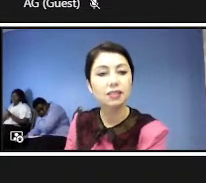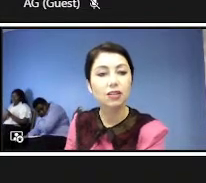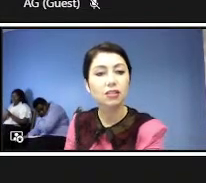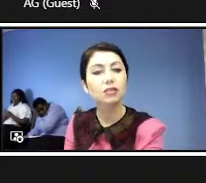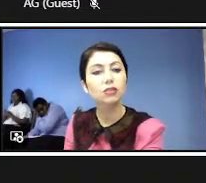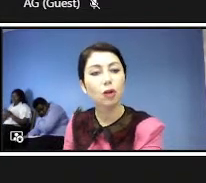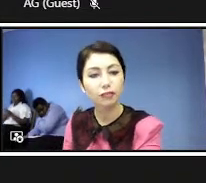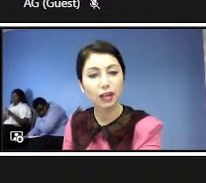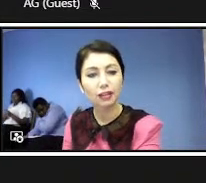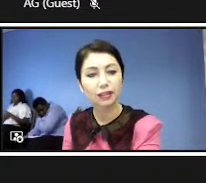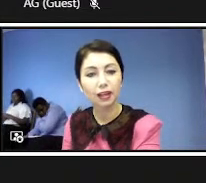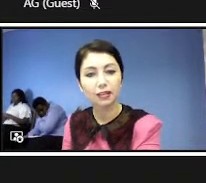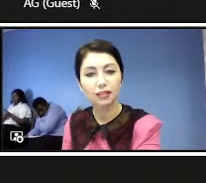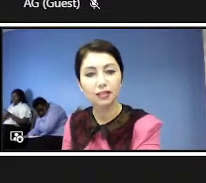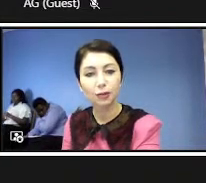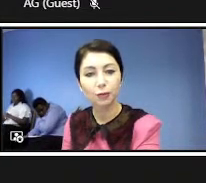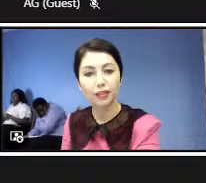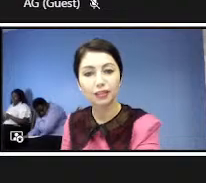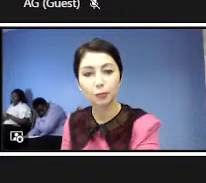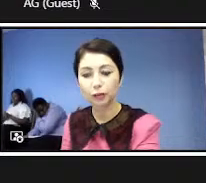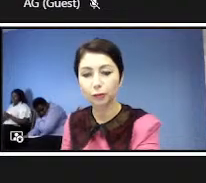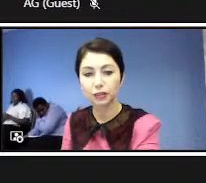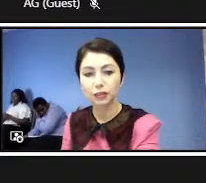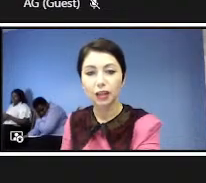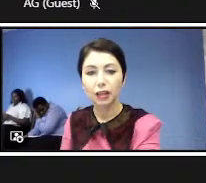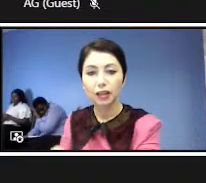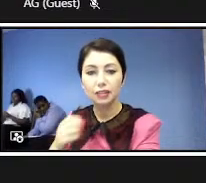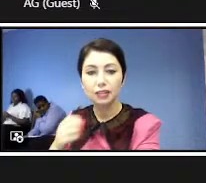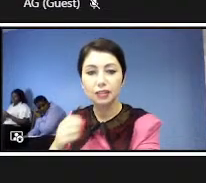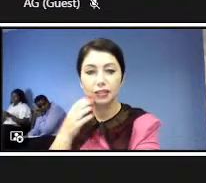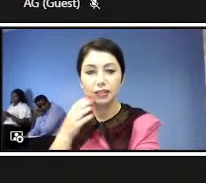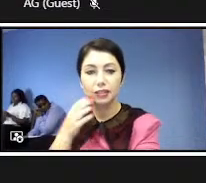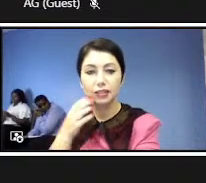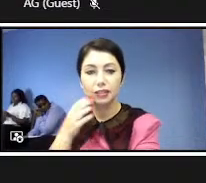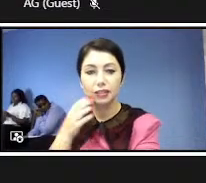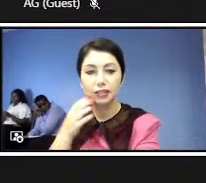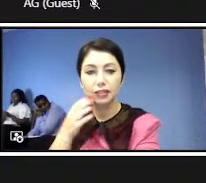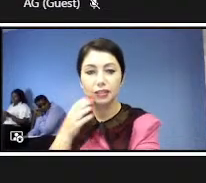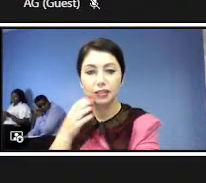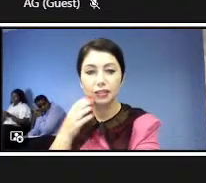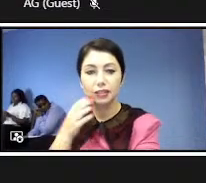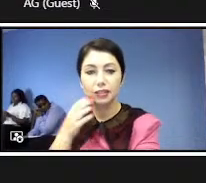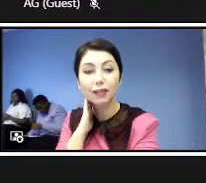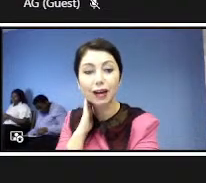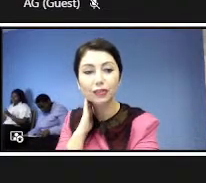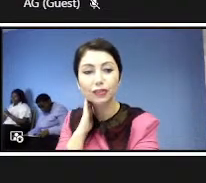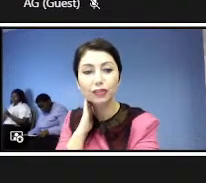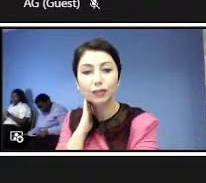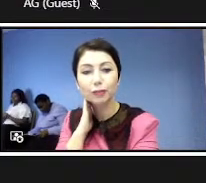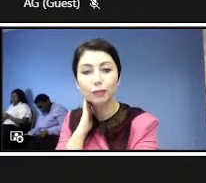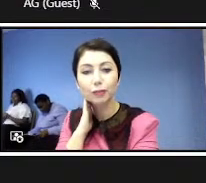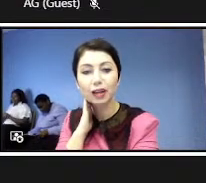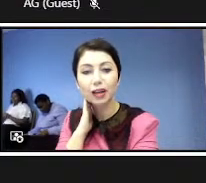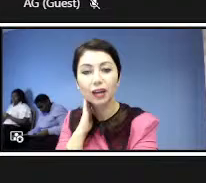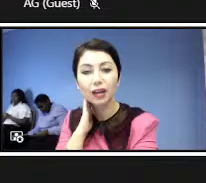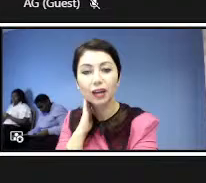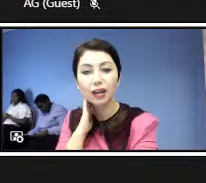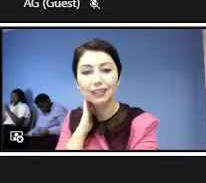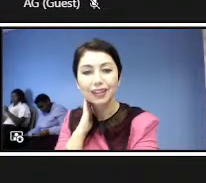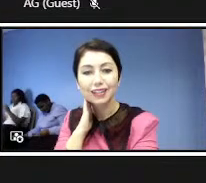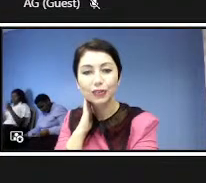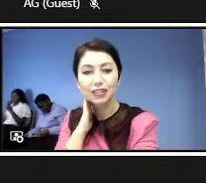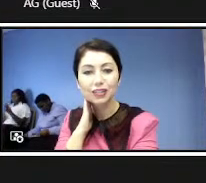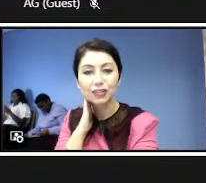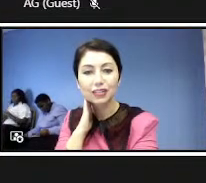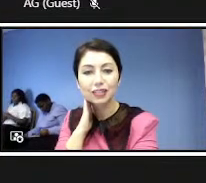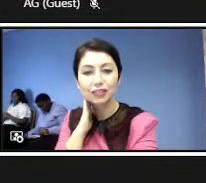that these are still draft guidelines by the department. But it's dated 2005, my understanding.